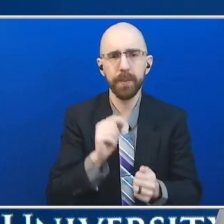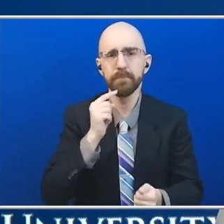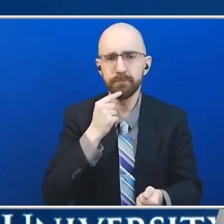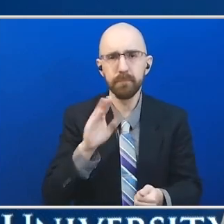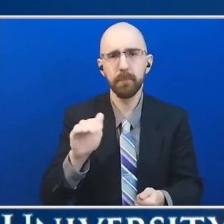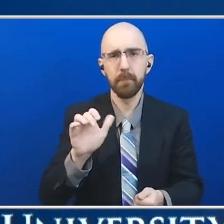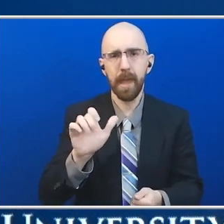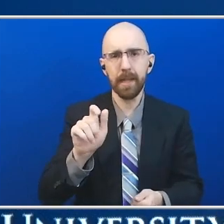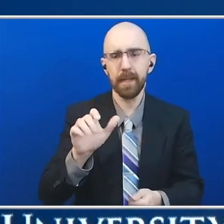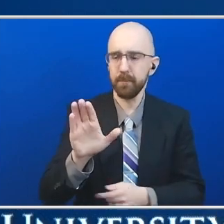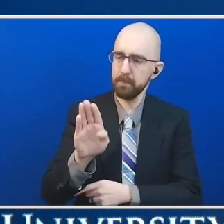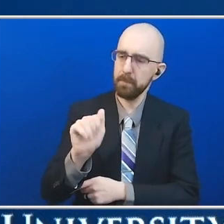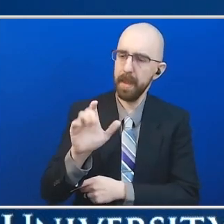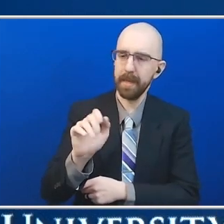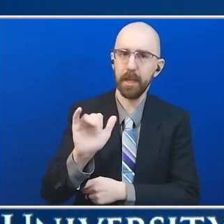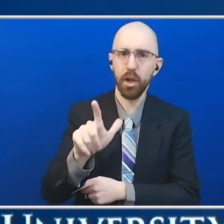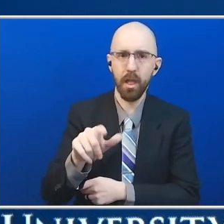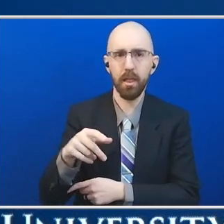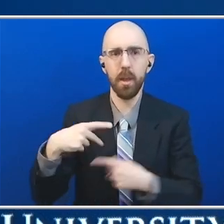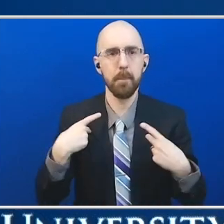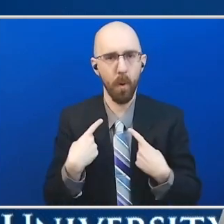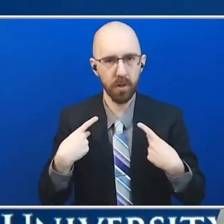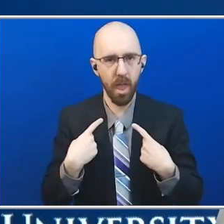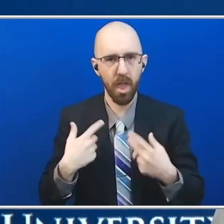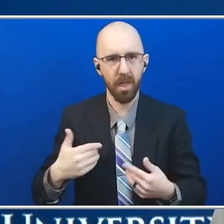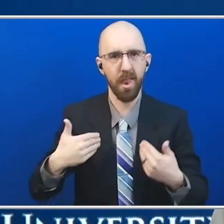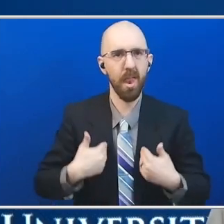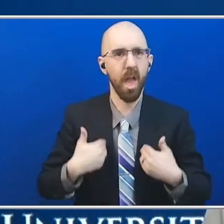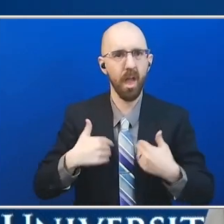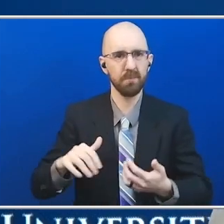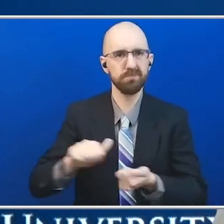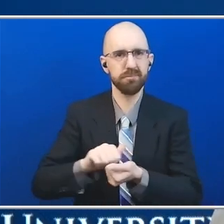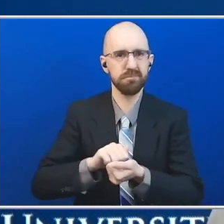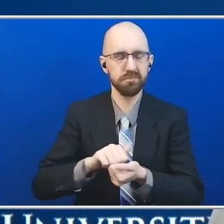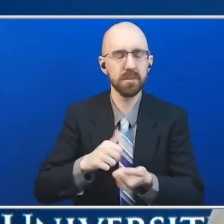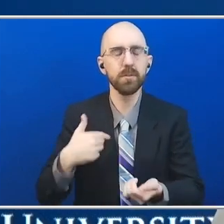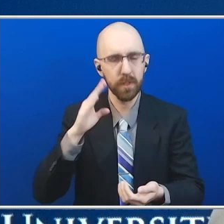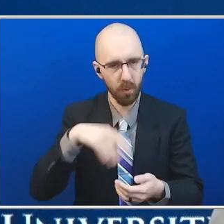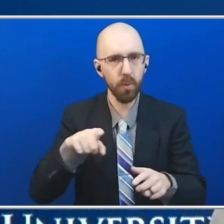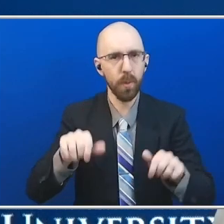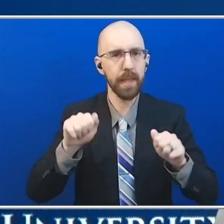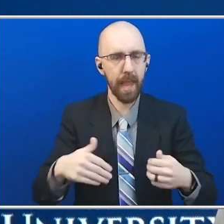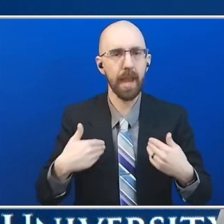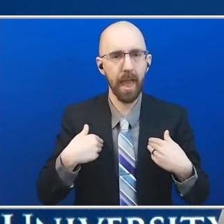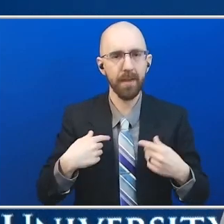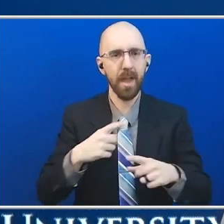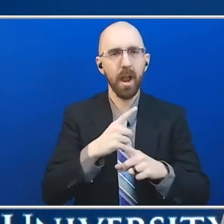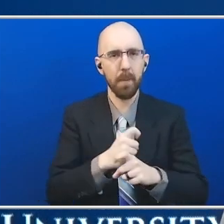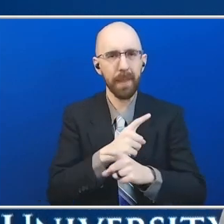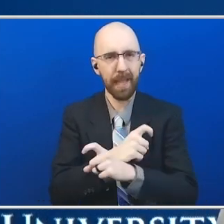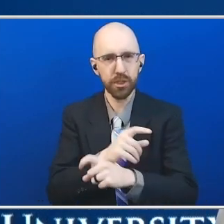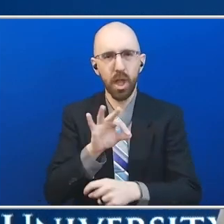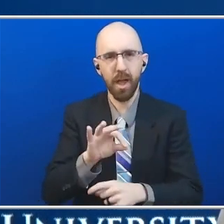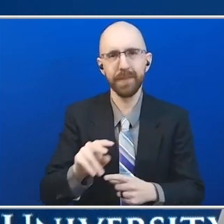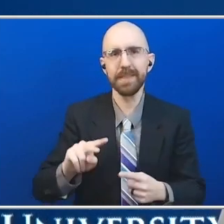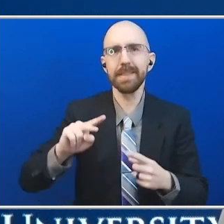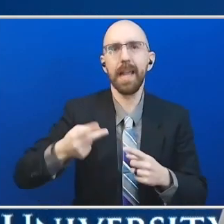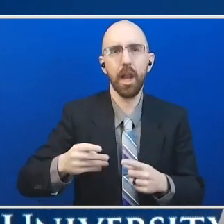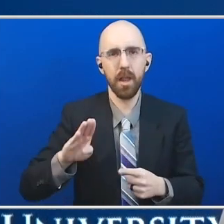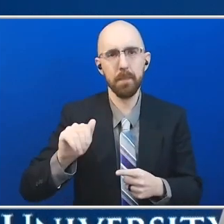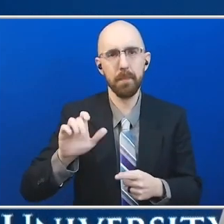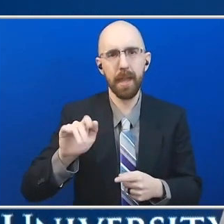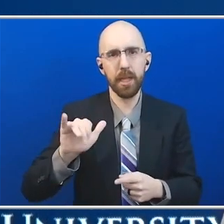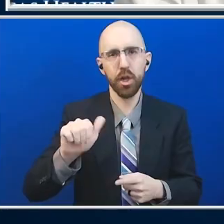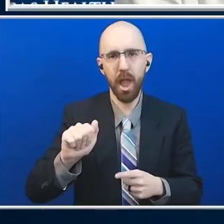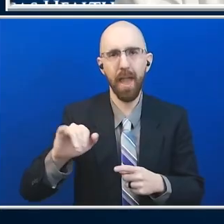a lot of destruction to the lung. So we know that you can have those complications of secondary bacterial infection, especially with